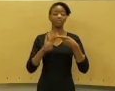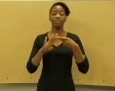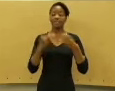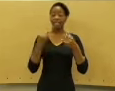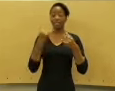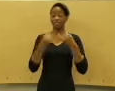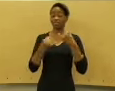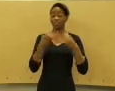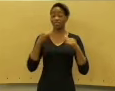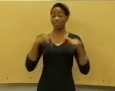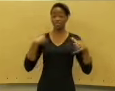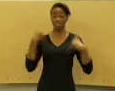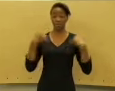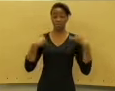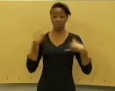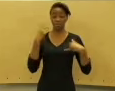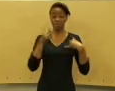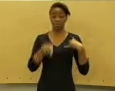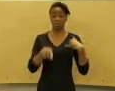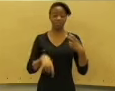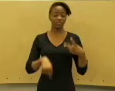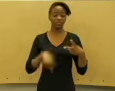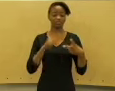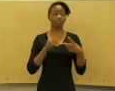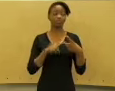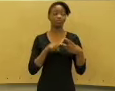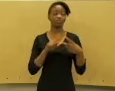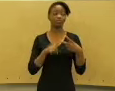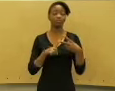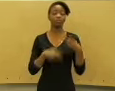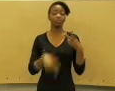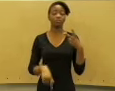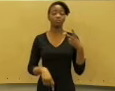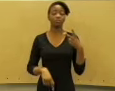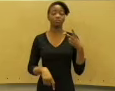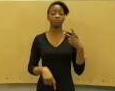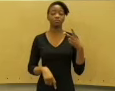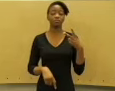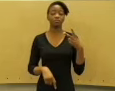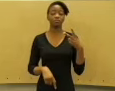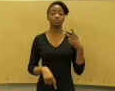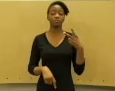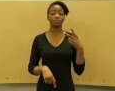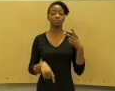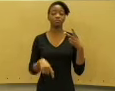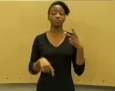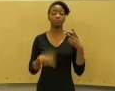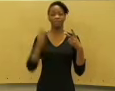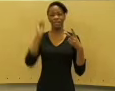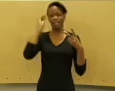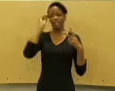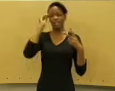pleasure, and a secondary and I think more interesting